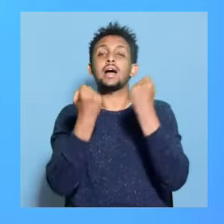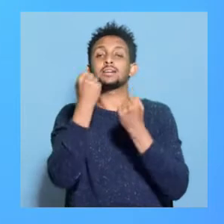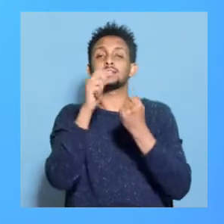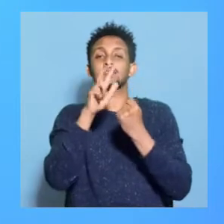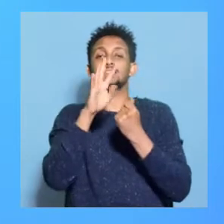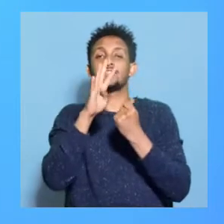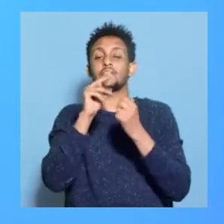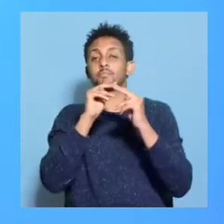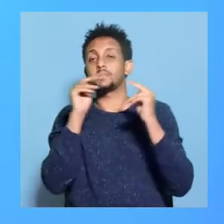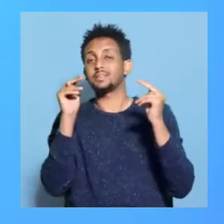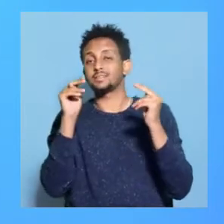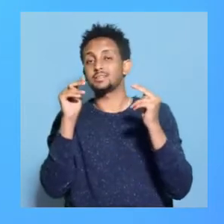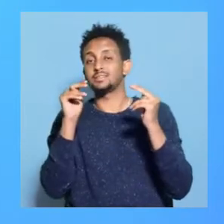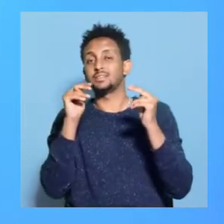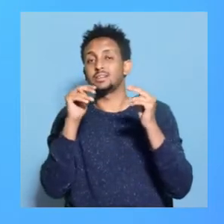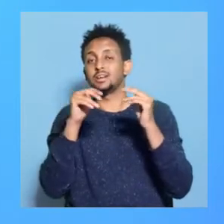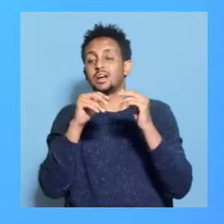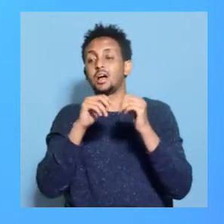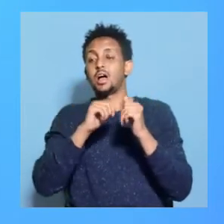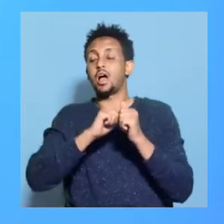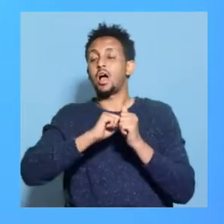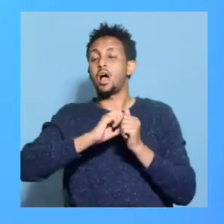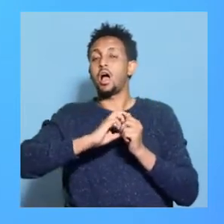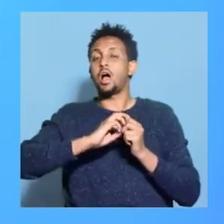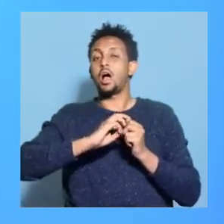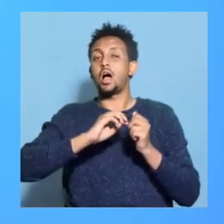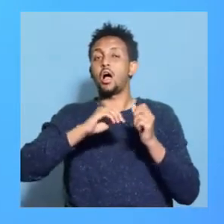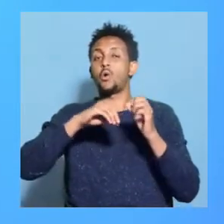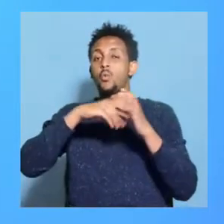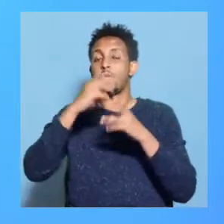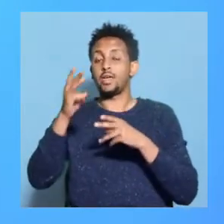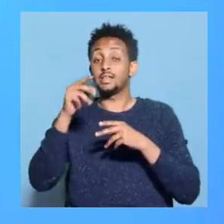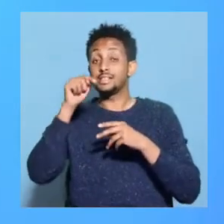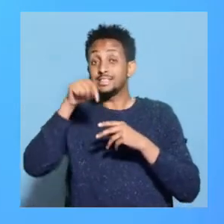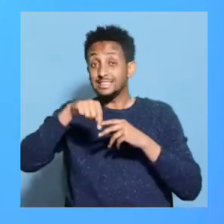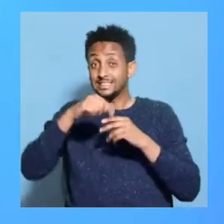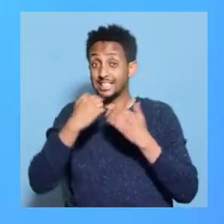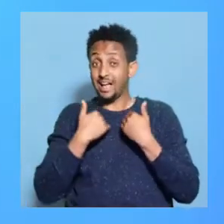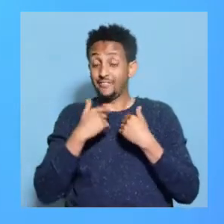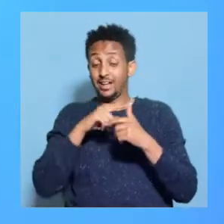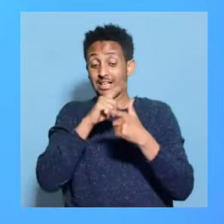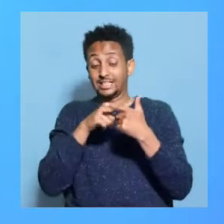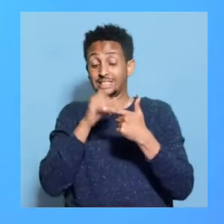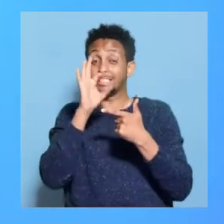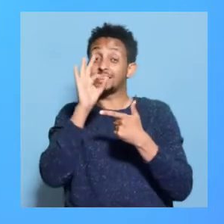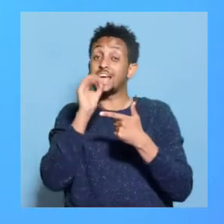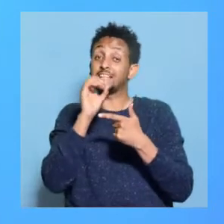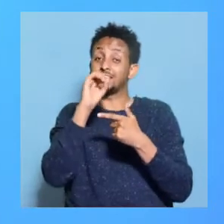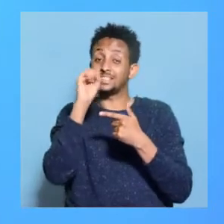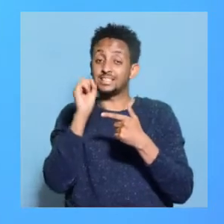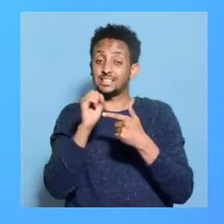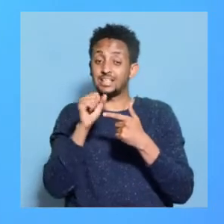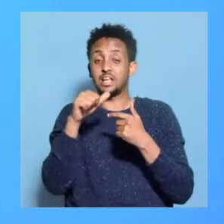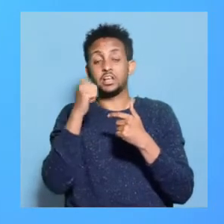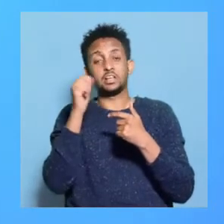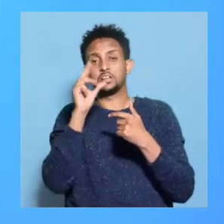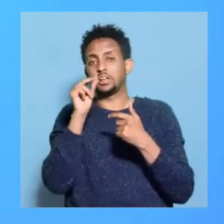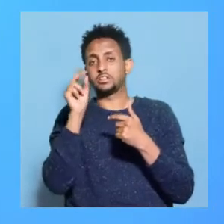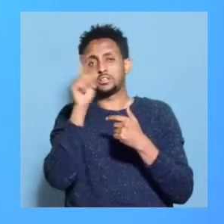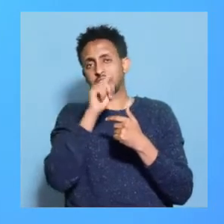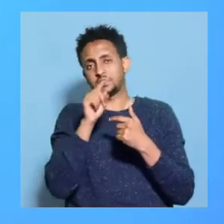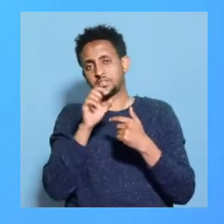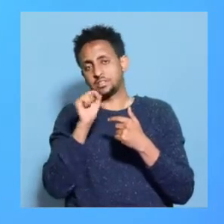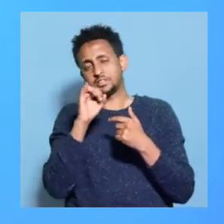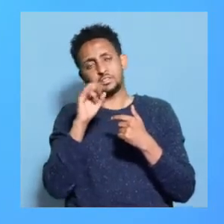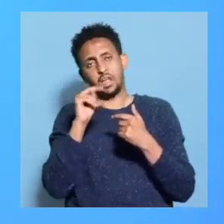is 35 meter away, 35 meter. And here you have the angle to be 90 degree. We don't need to use sine 90.